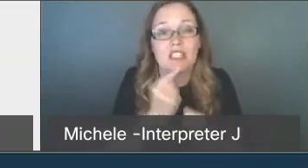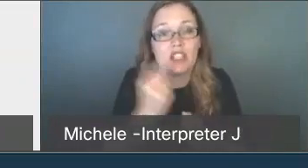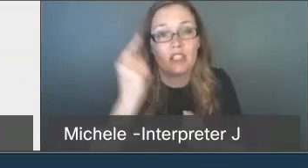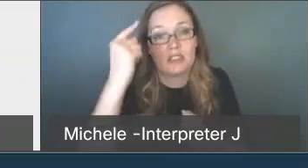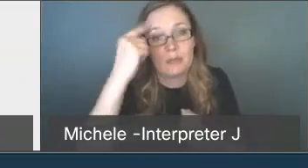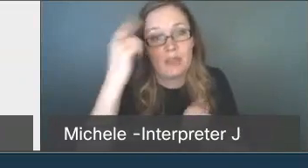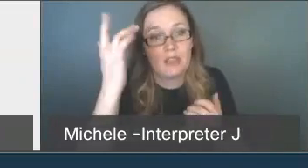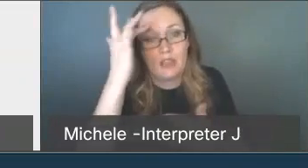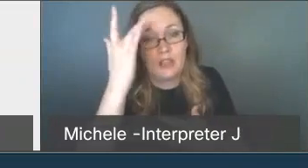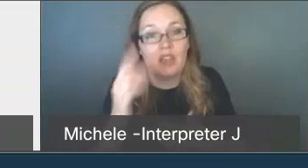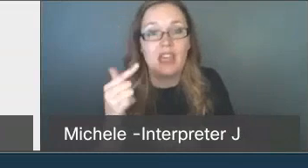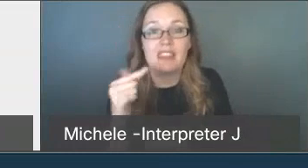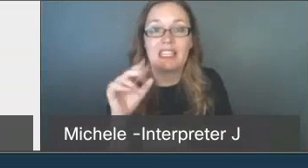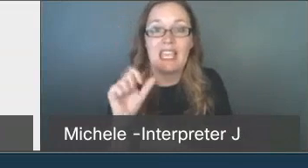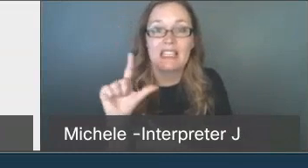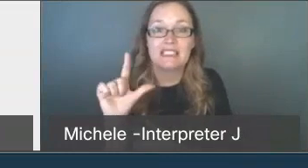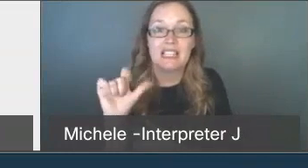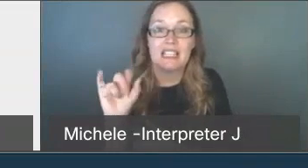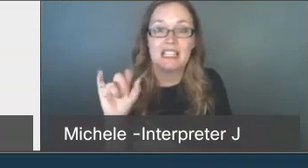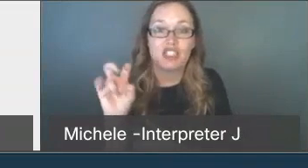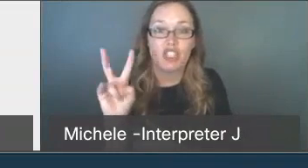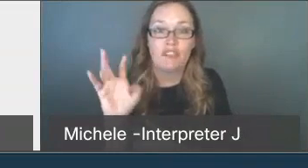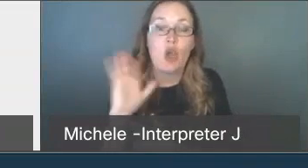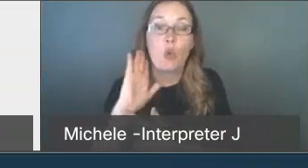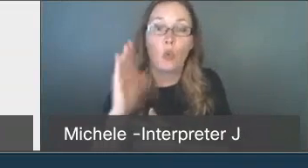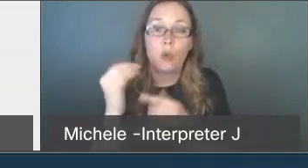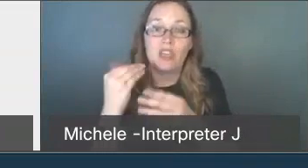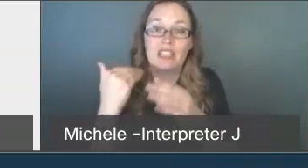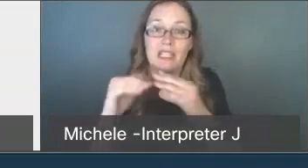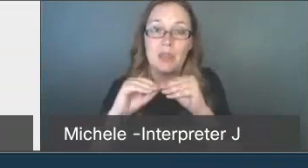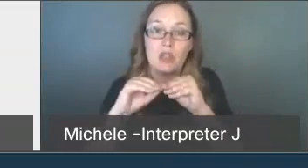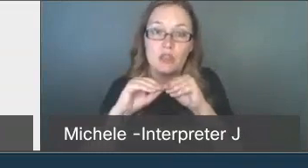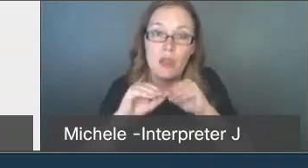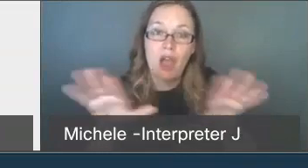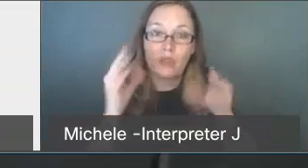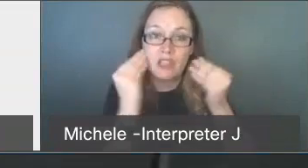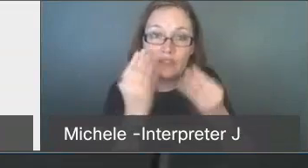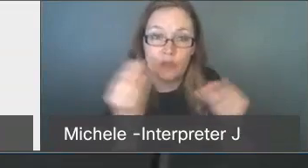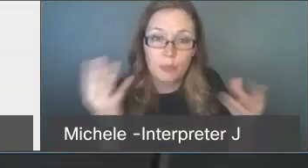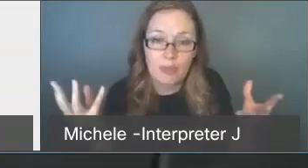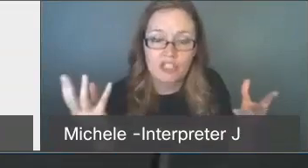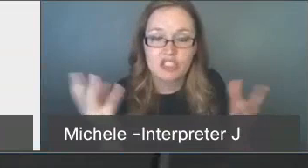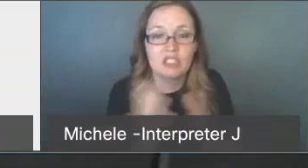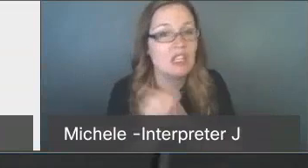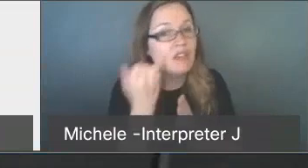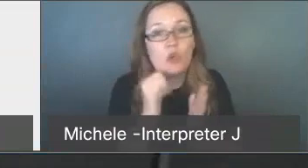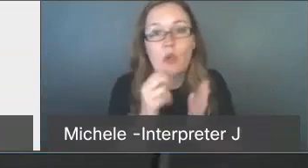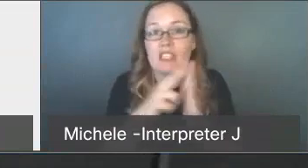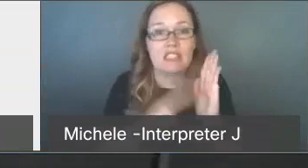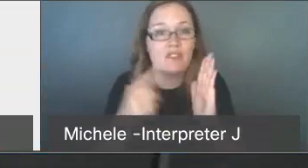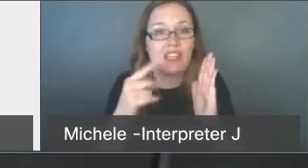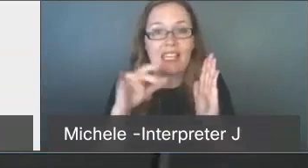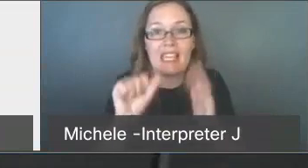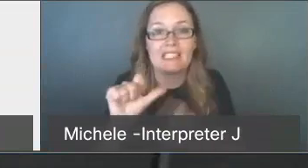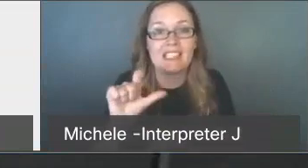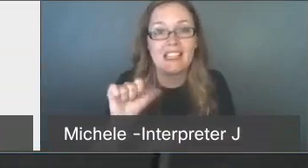shared via the Gaines listserv, so please keep your eye out for that information, and we hope that you can join us. If you haven't signed up for the Gaines listserv, then I